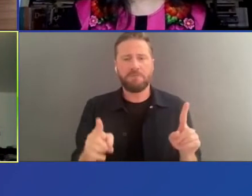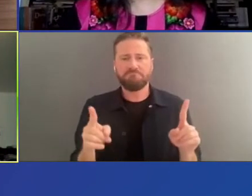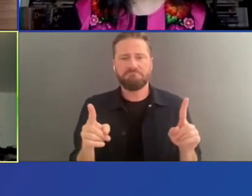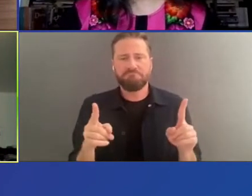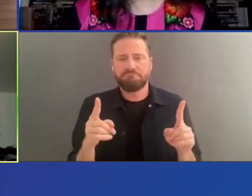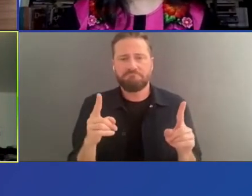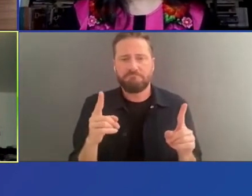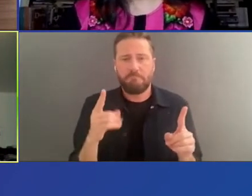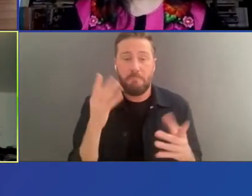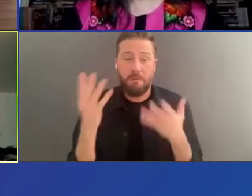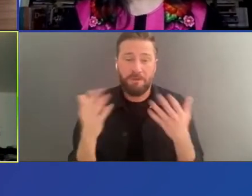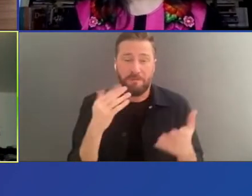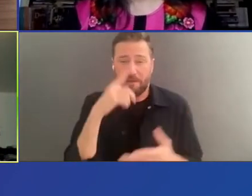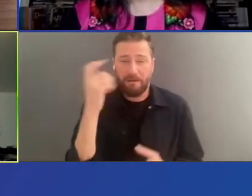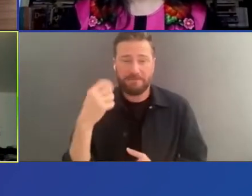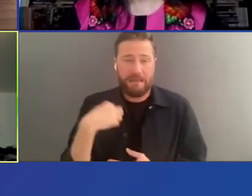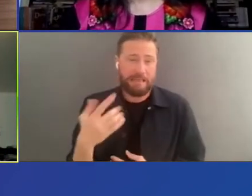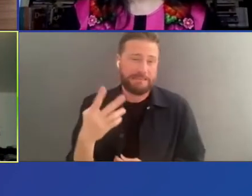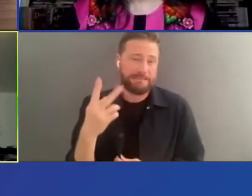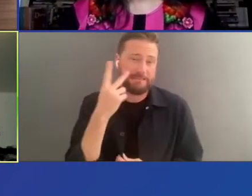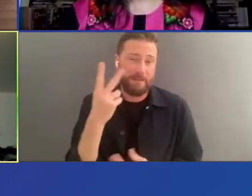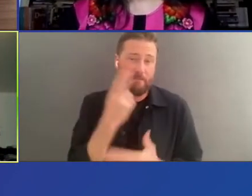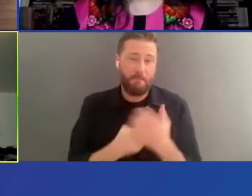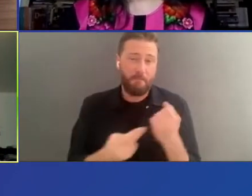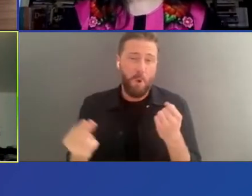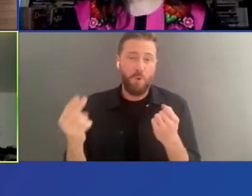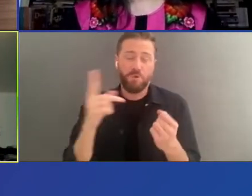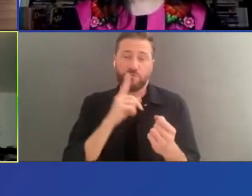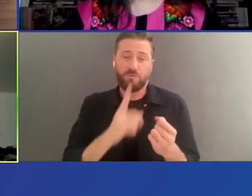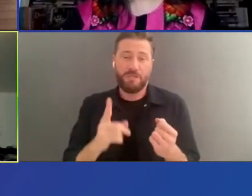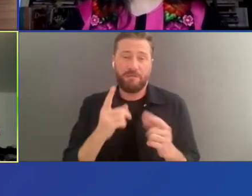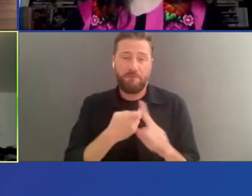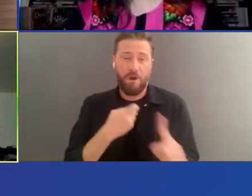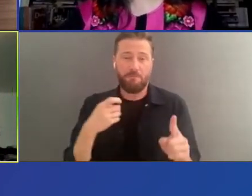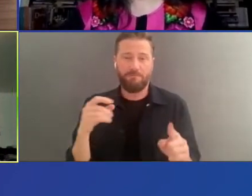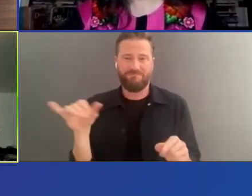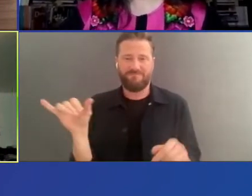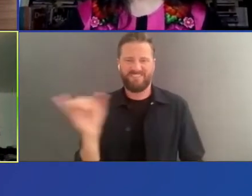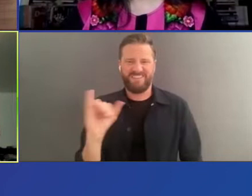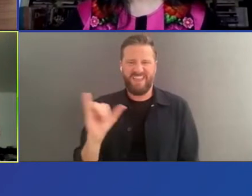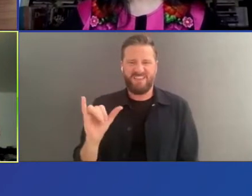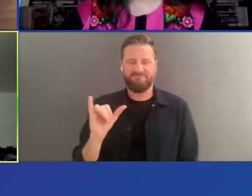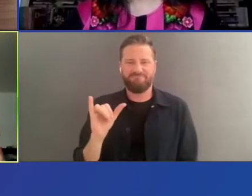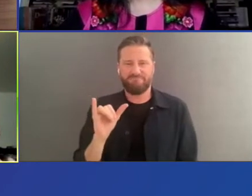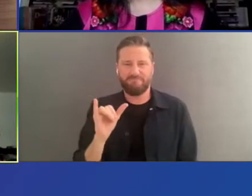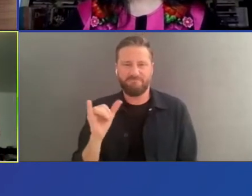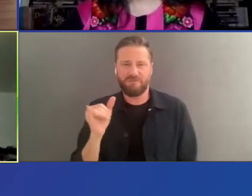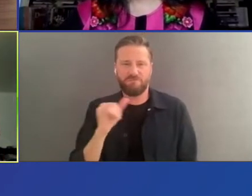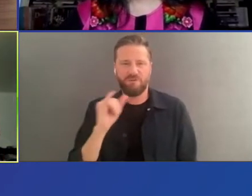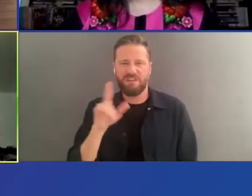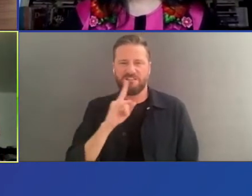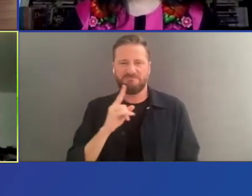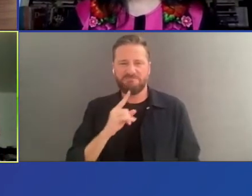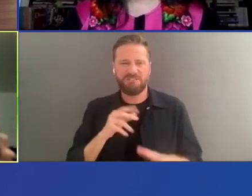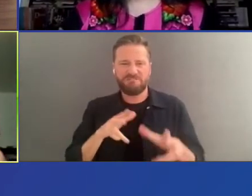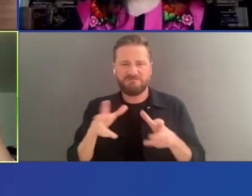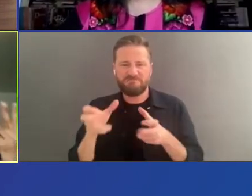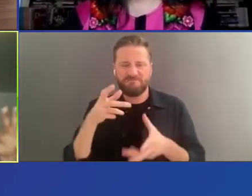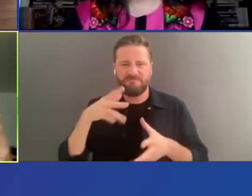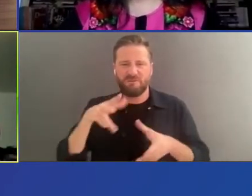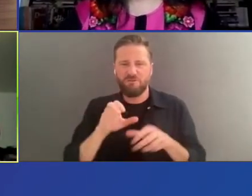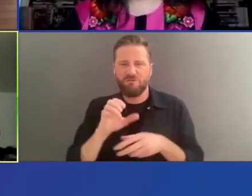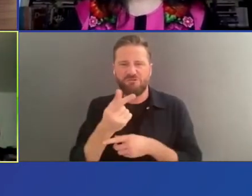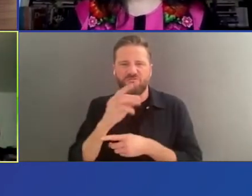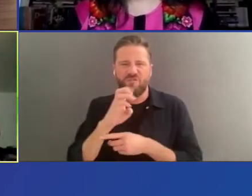Probably because I see them both as kind of stemming from a common source, which is kind of greed and exploitation. So